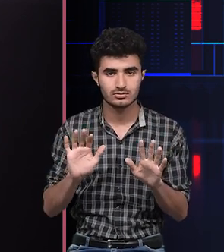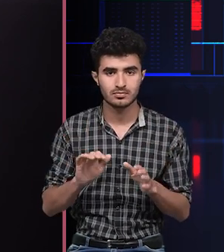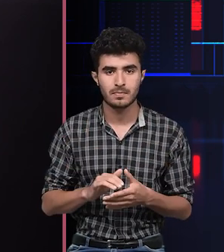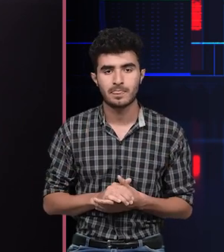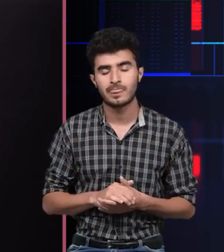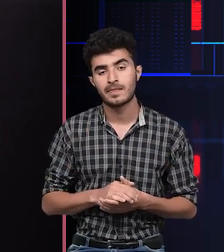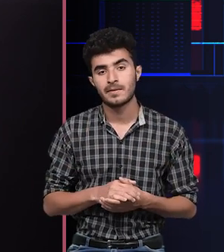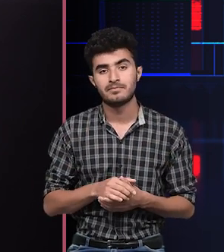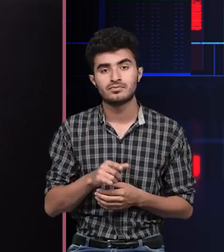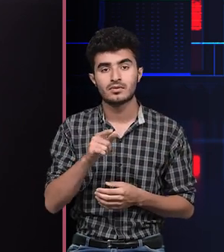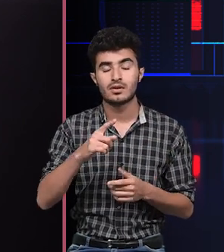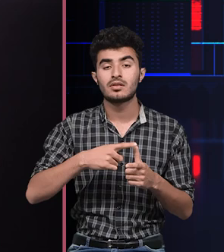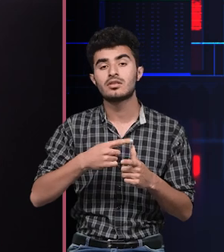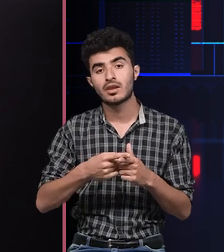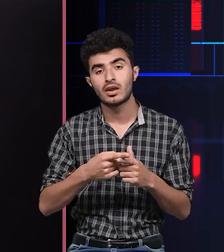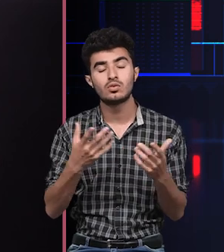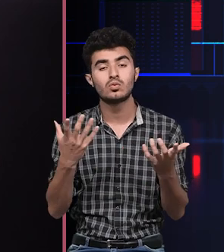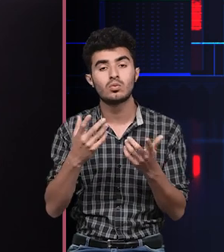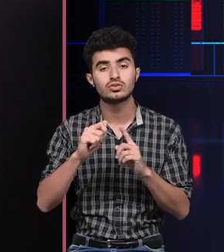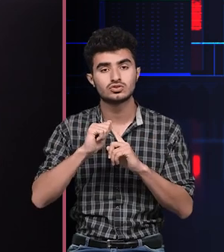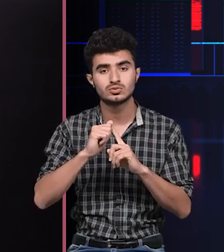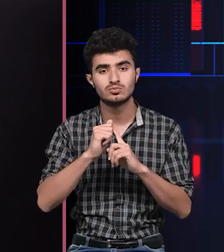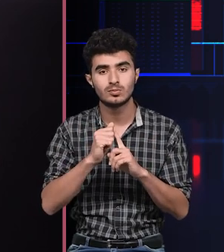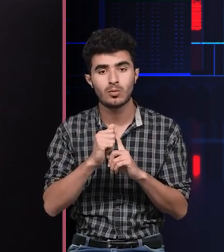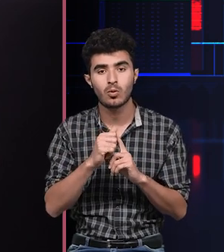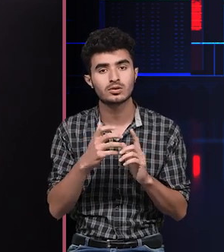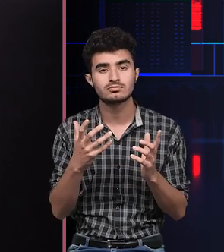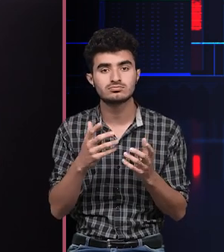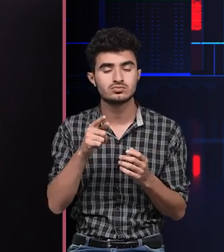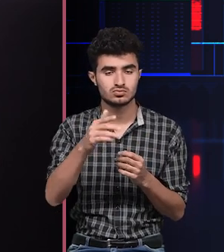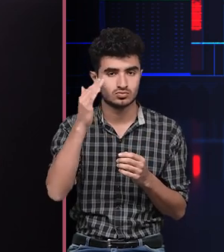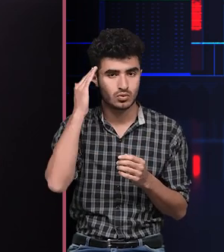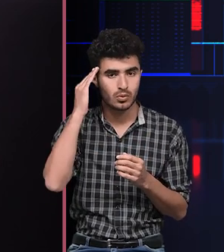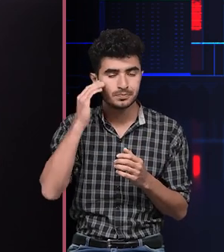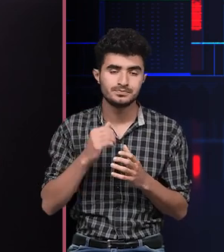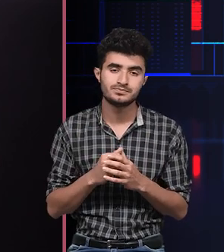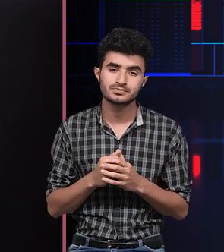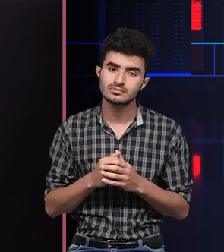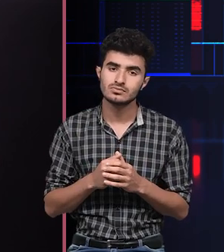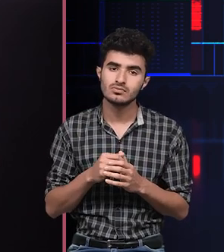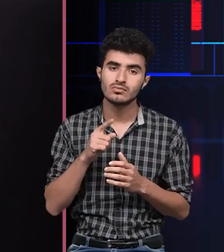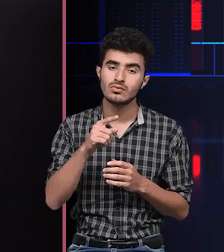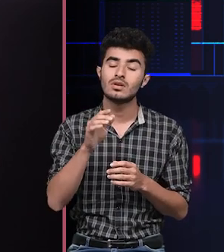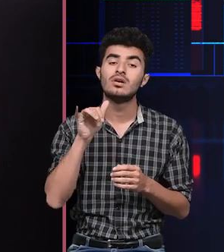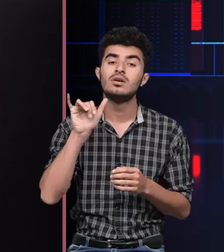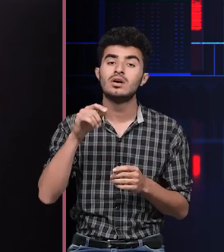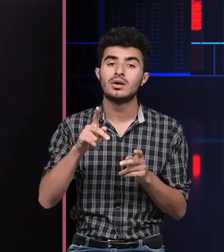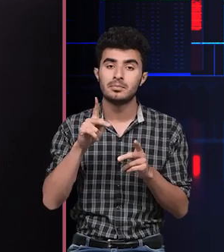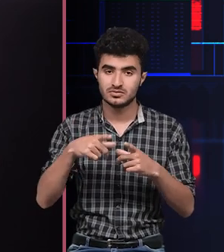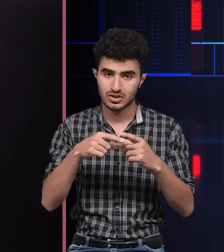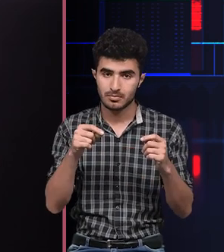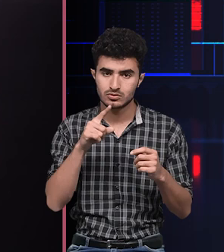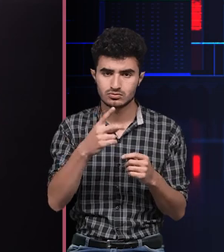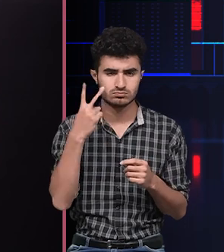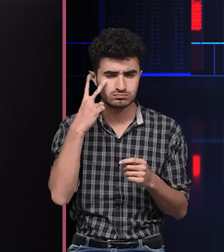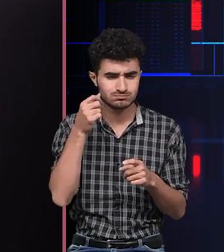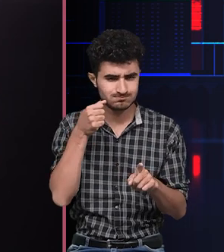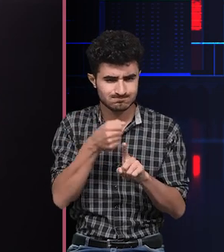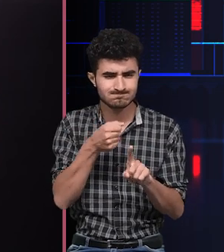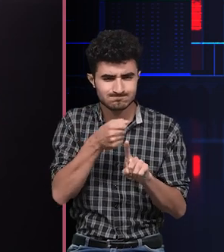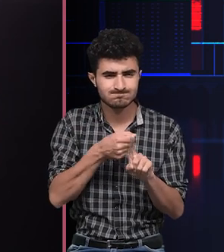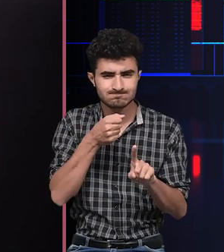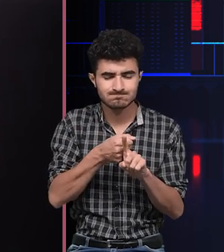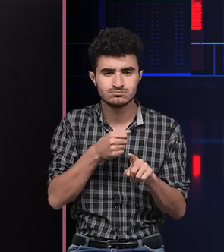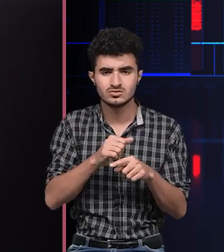It's just amazing. It's just awesome. And then what is important, of course, is also that they strive